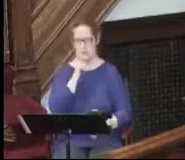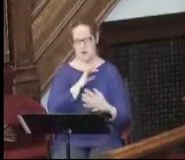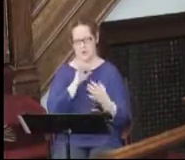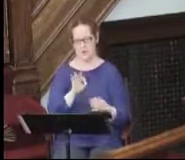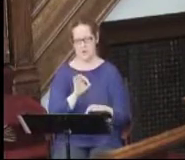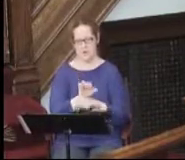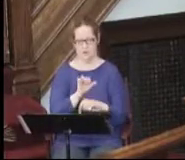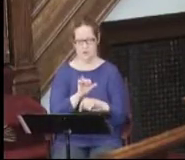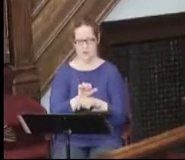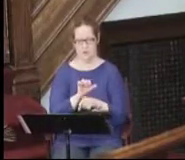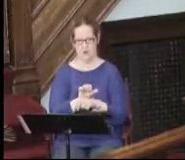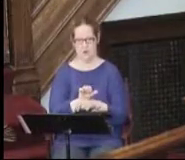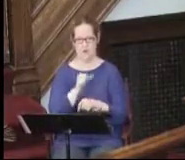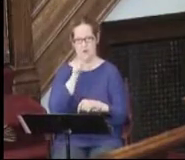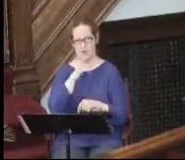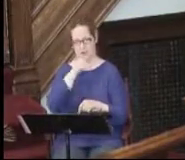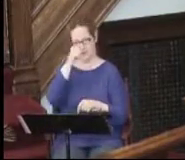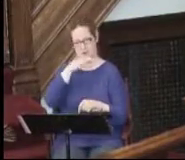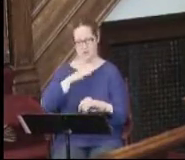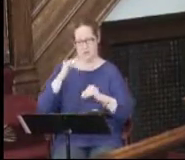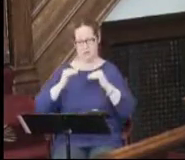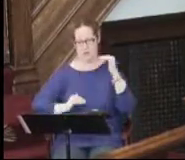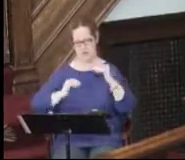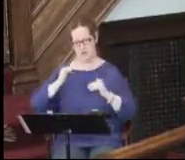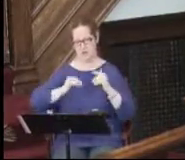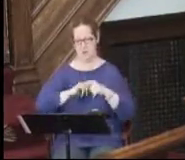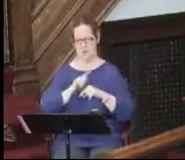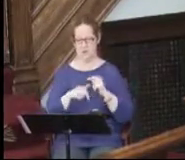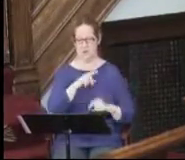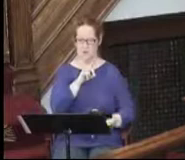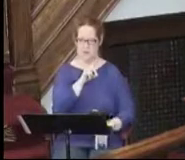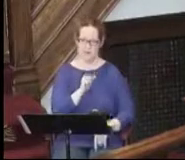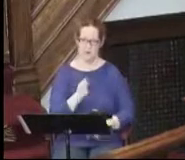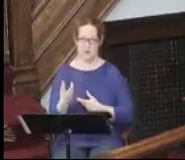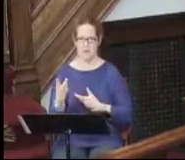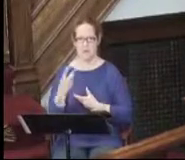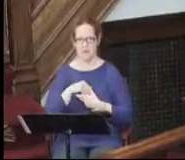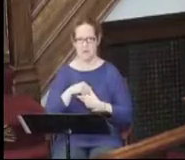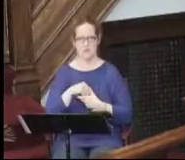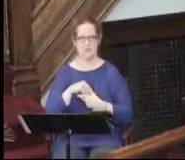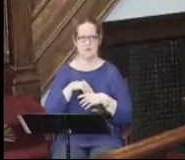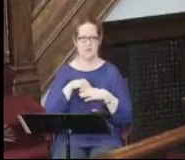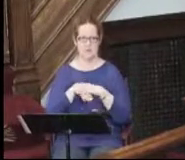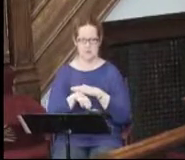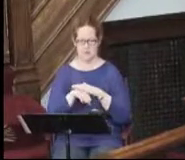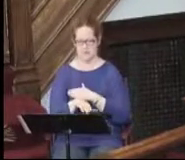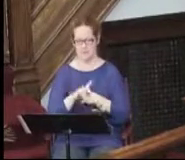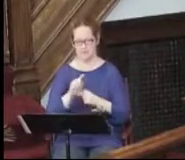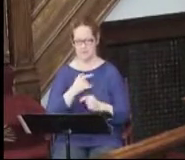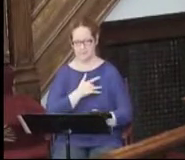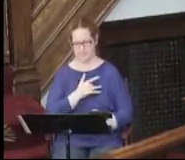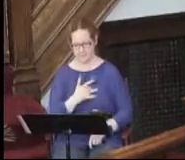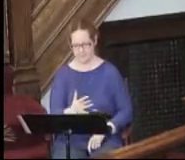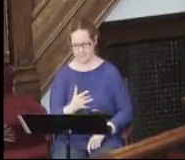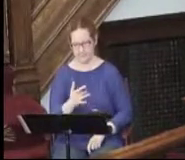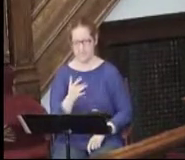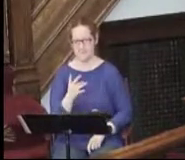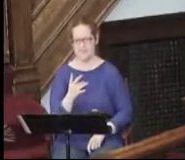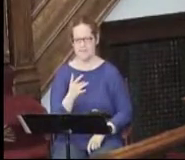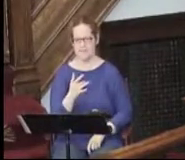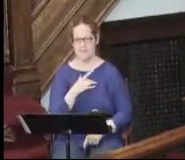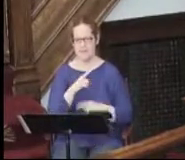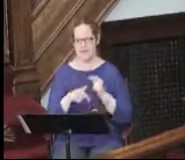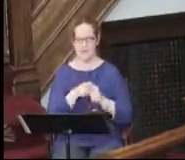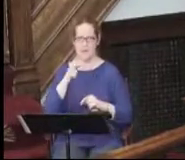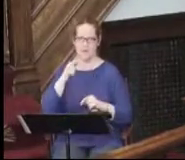job around gender balance, around disability inclusion and access, around sensitivity regarding